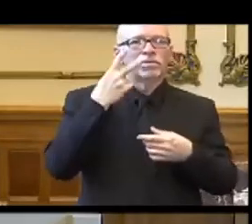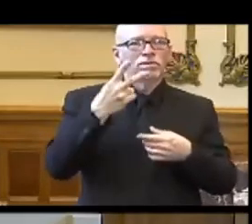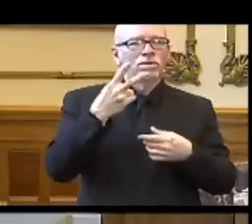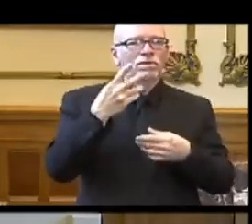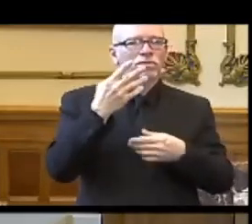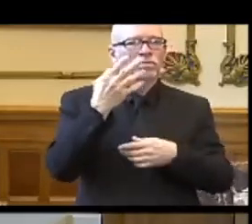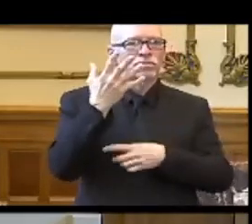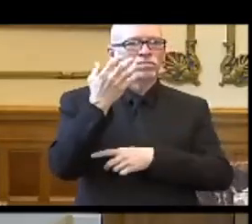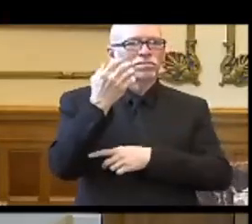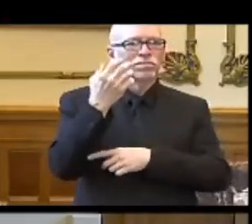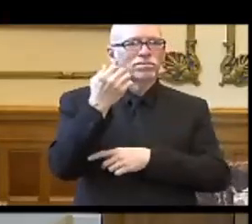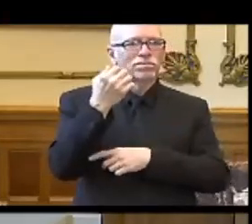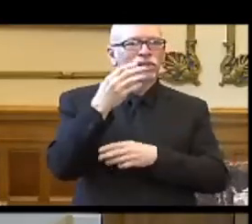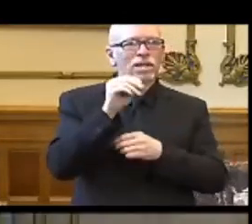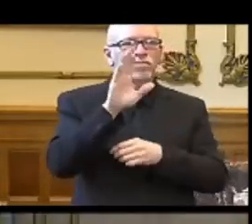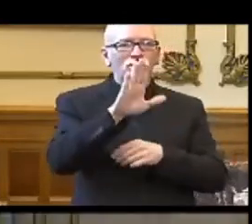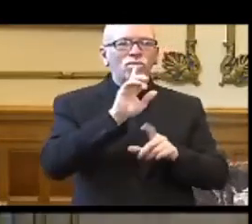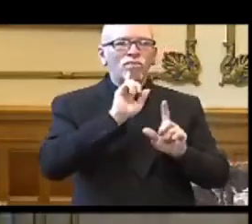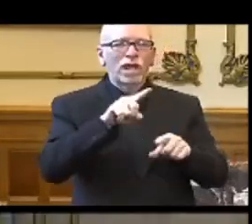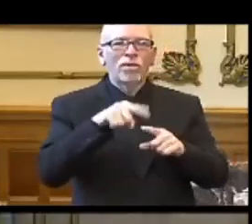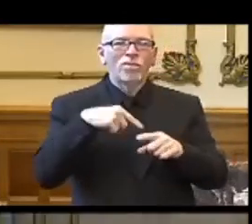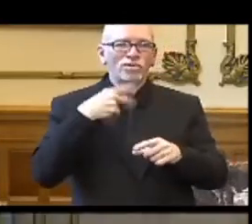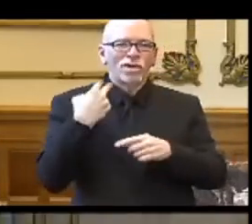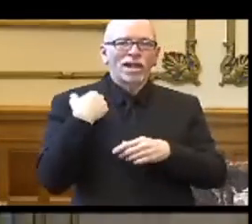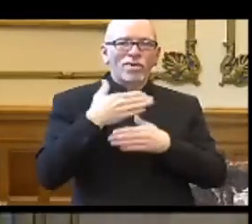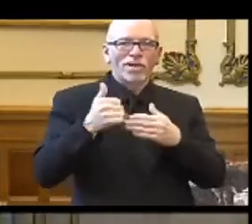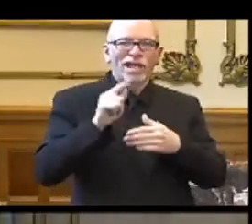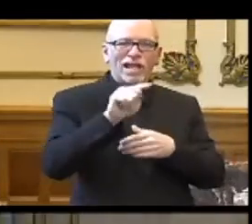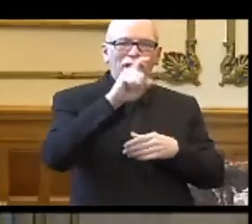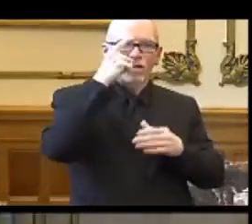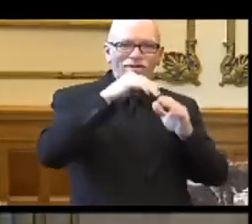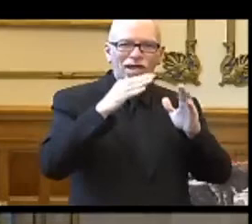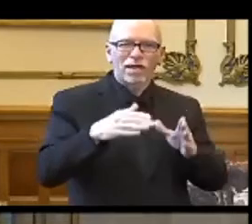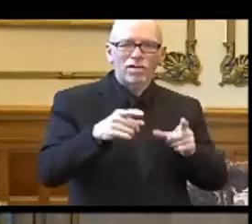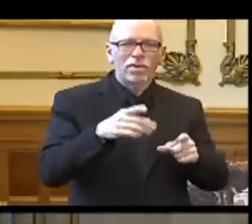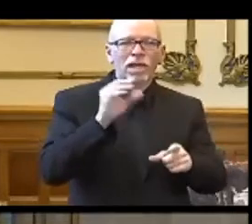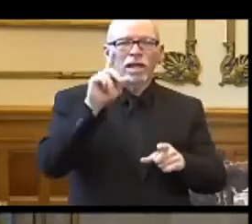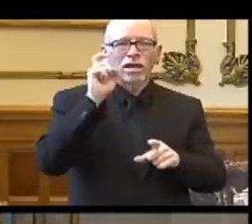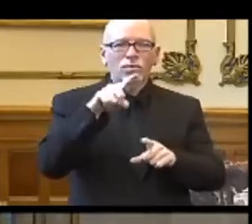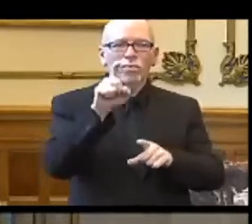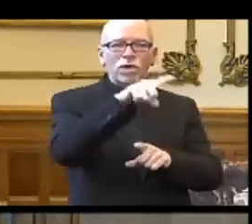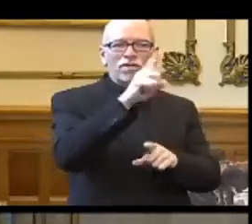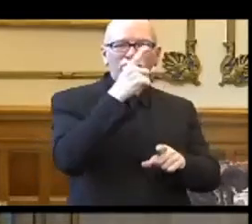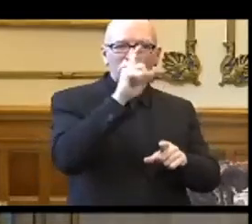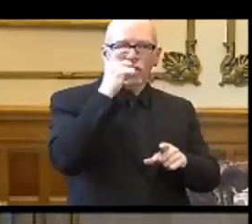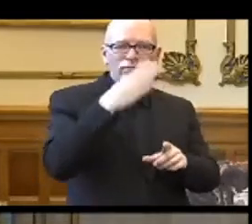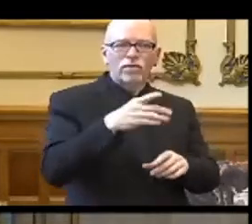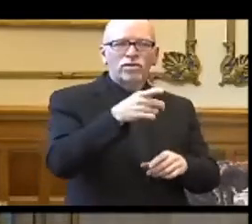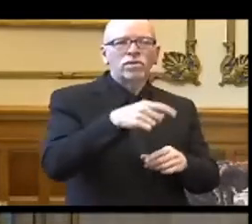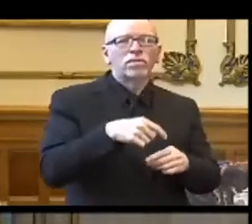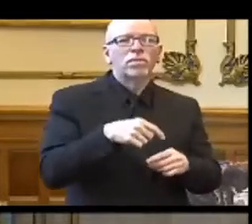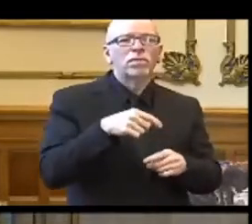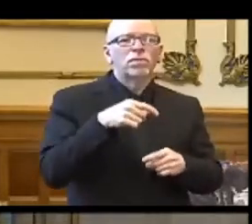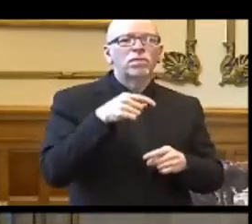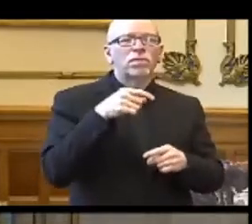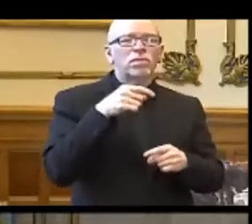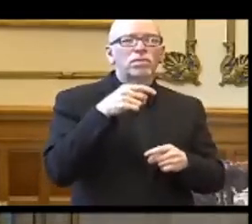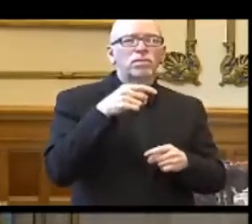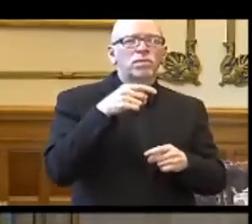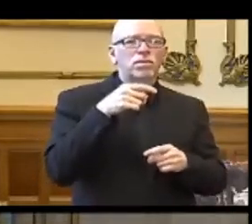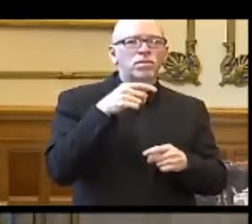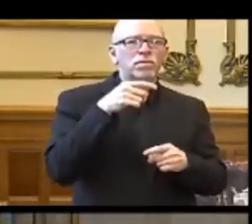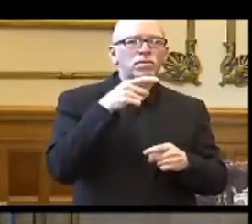your reaction to what we saw this weekend at the governor's residence. And Governor, for you, OSHA said so far we had about